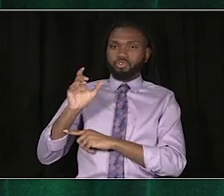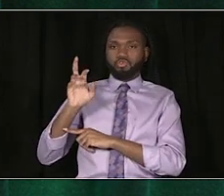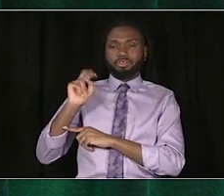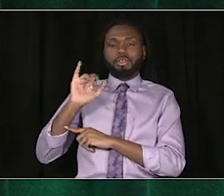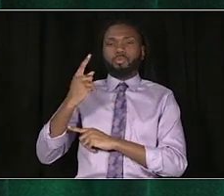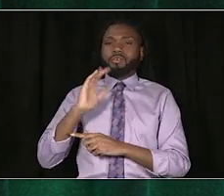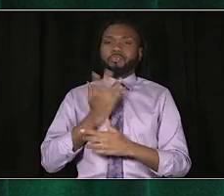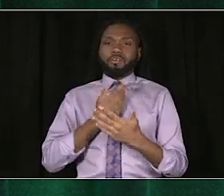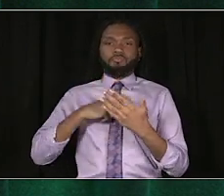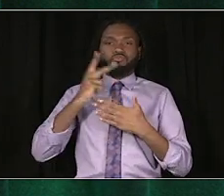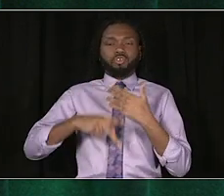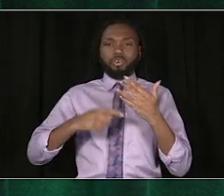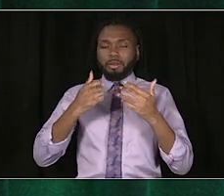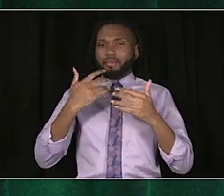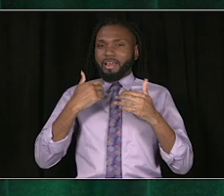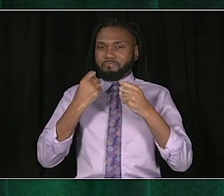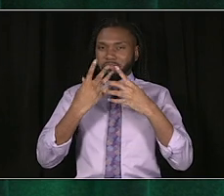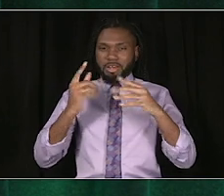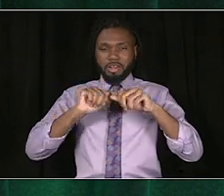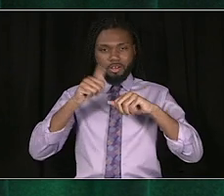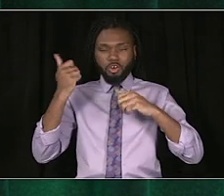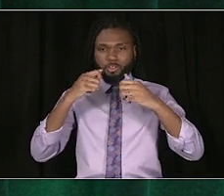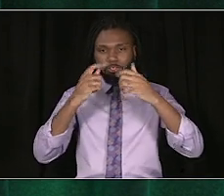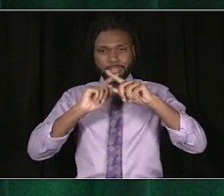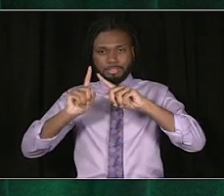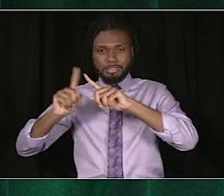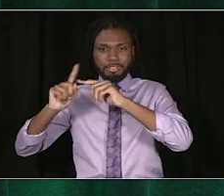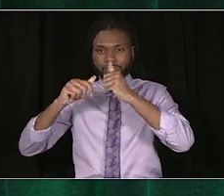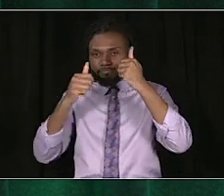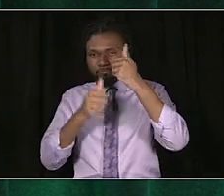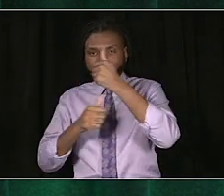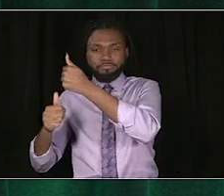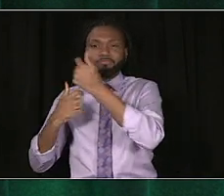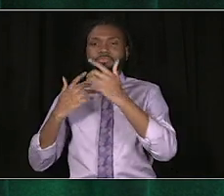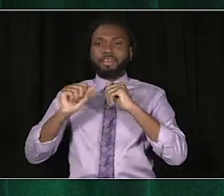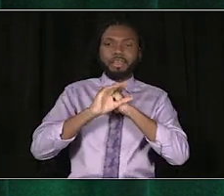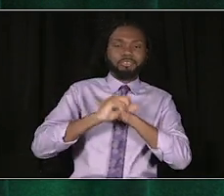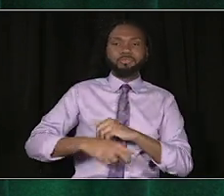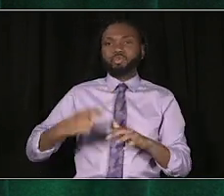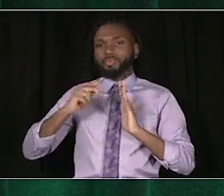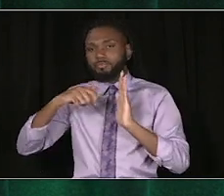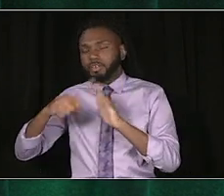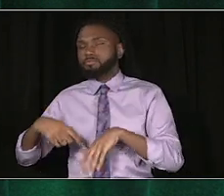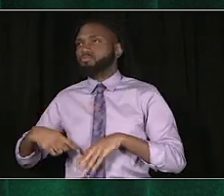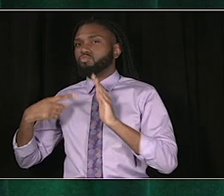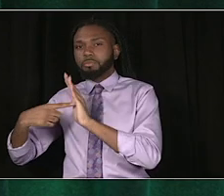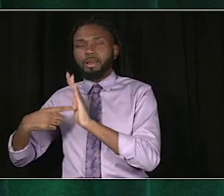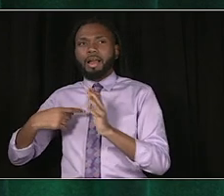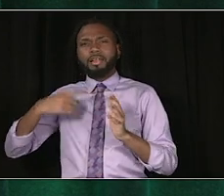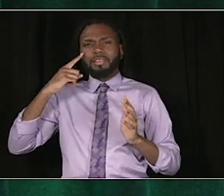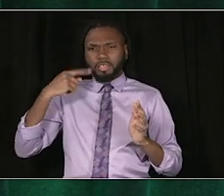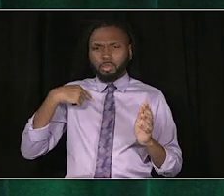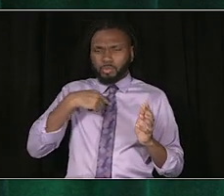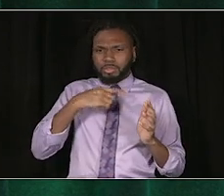umbrella initiative that has lots of advertising and short film representation underneath. I think we showed